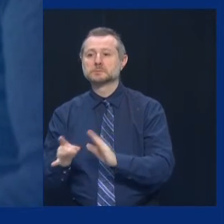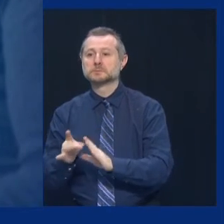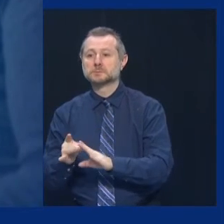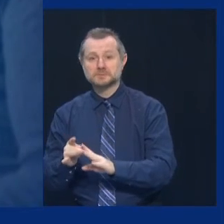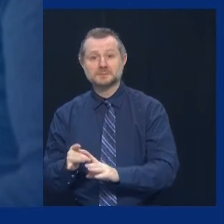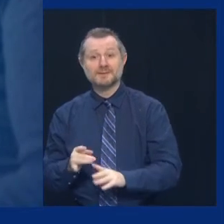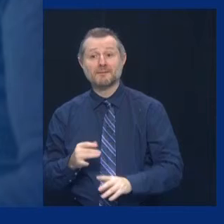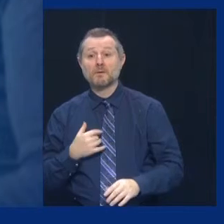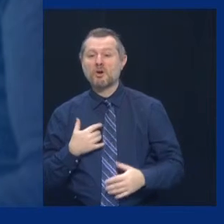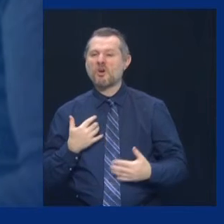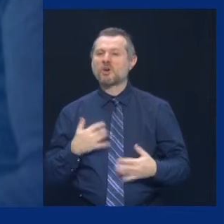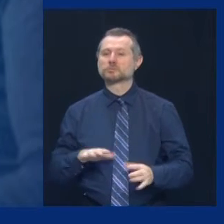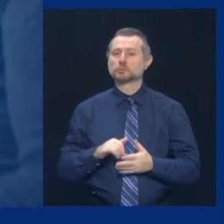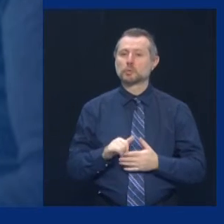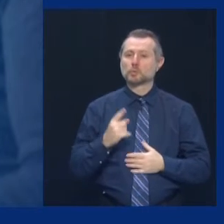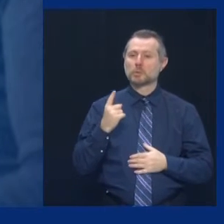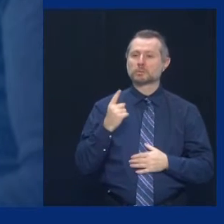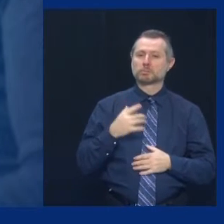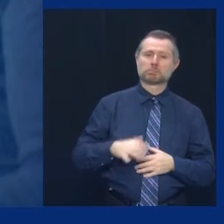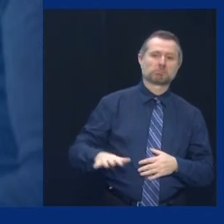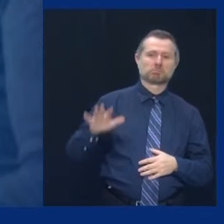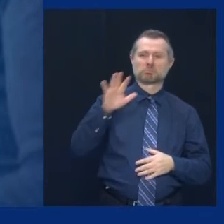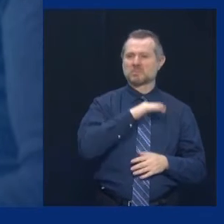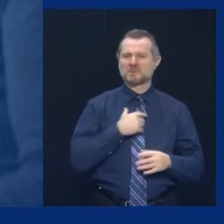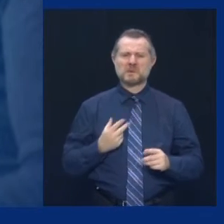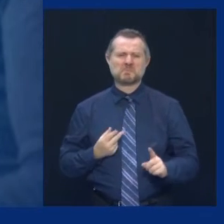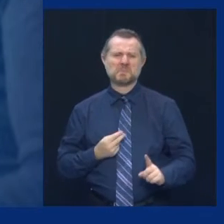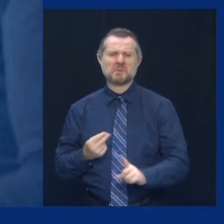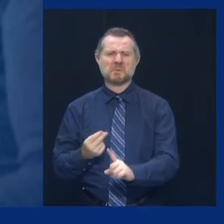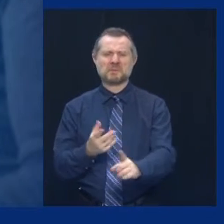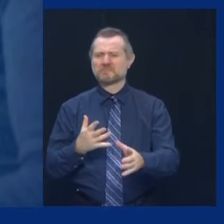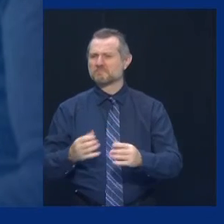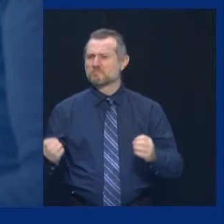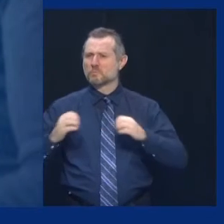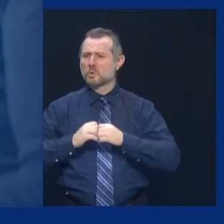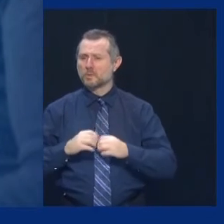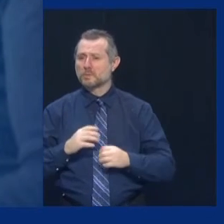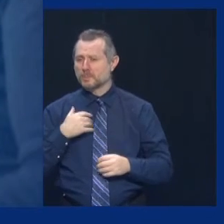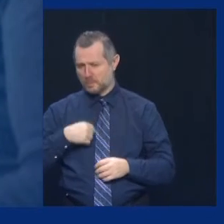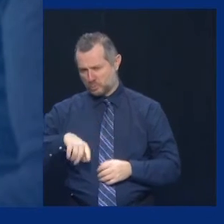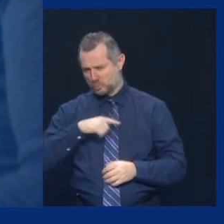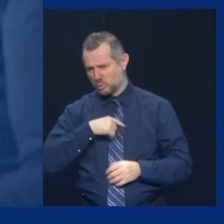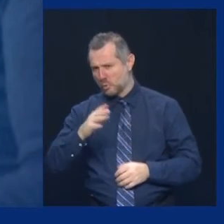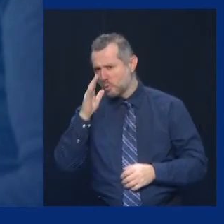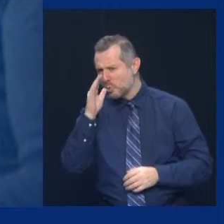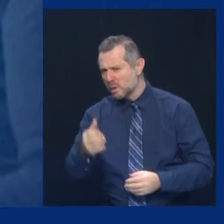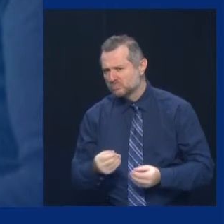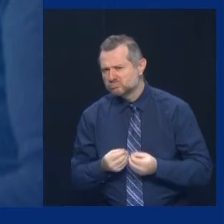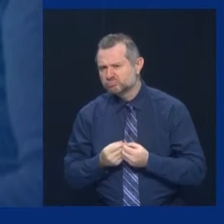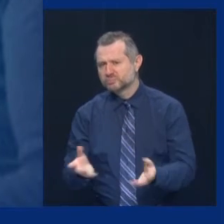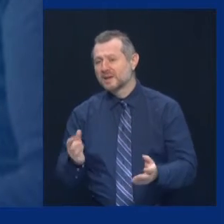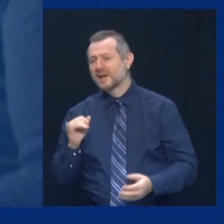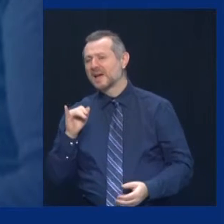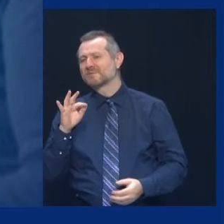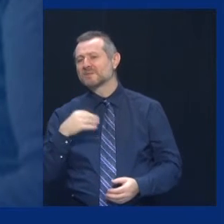the vaccine out. We're going to get that vaccine out if I have to drive it all across the state and come